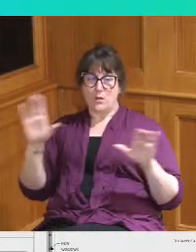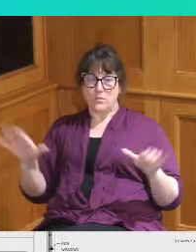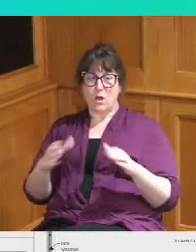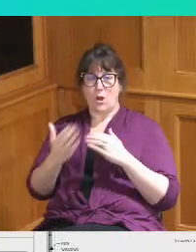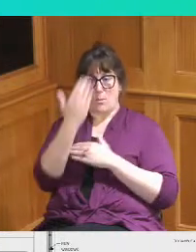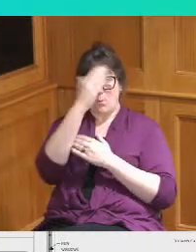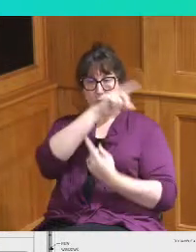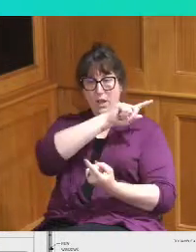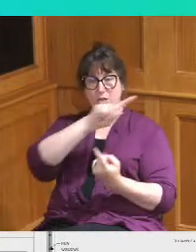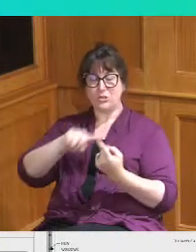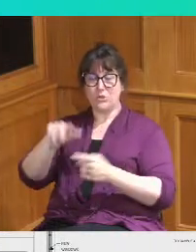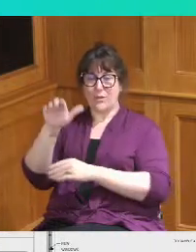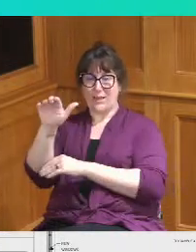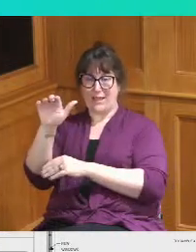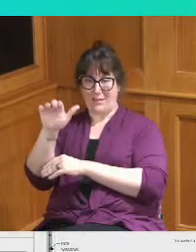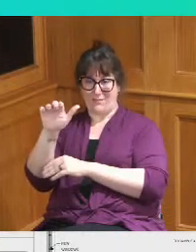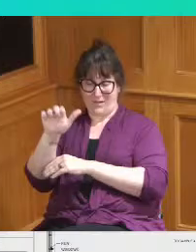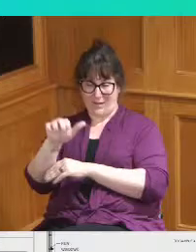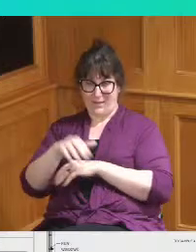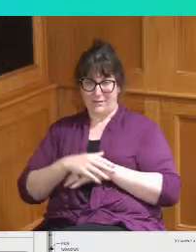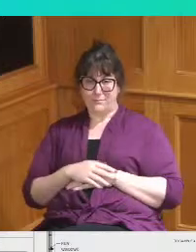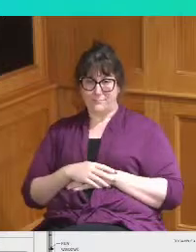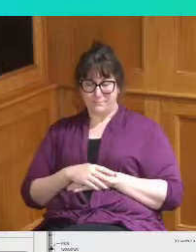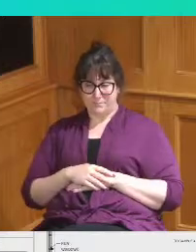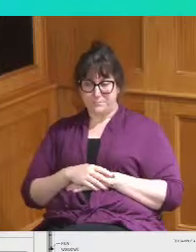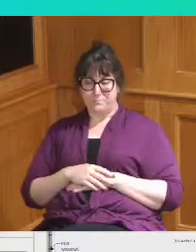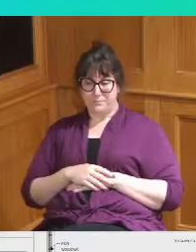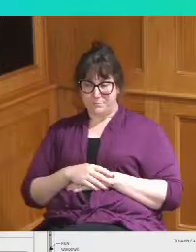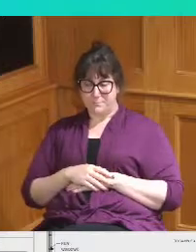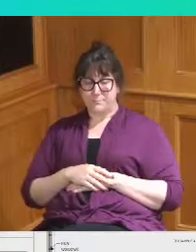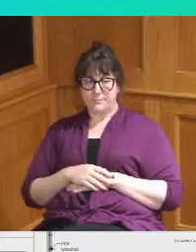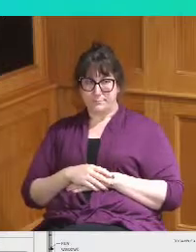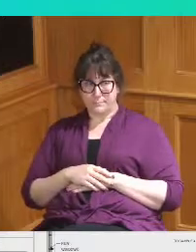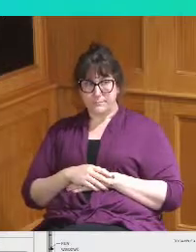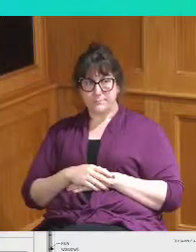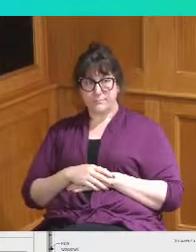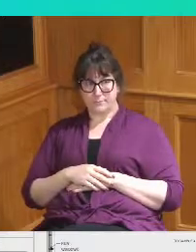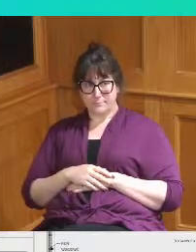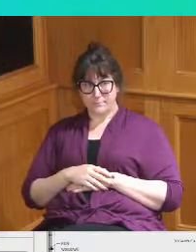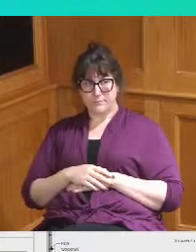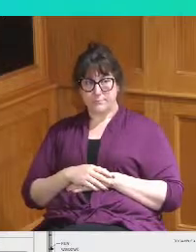into the evening with the live music venue closer to Harrison Avenue at the front.